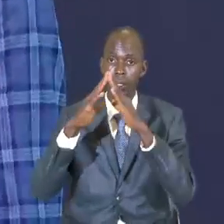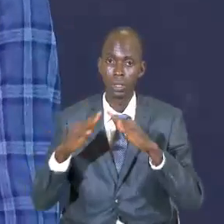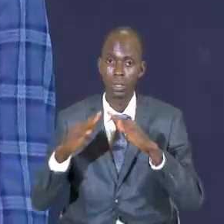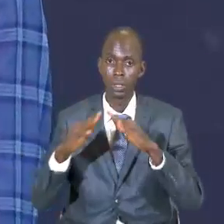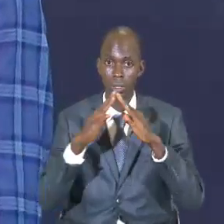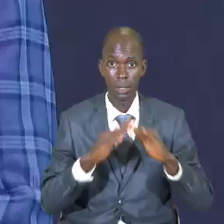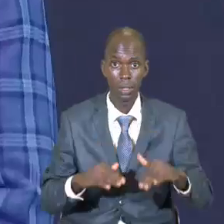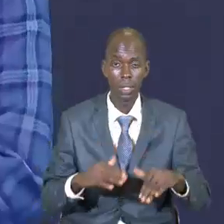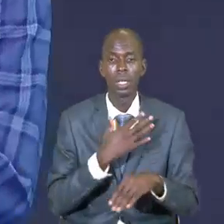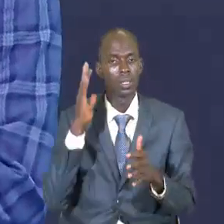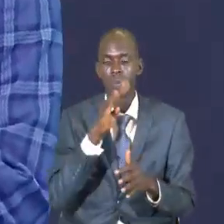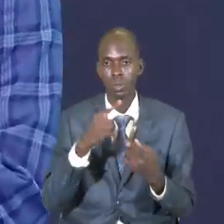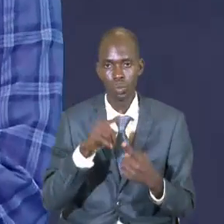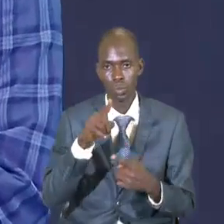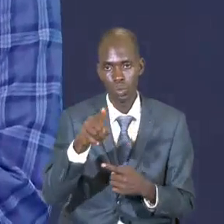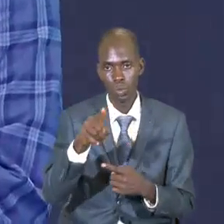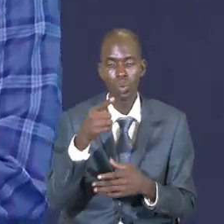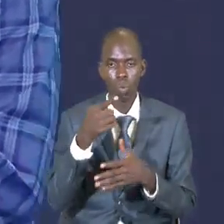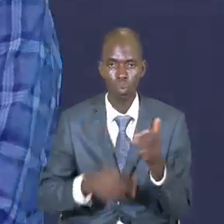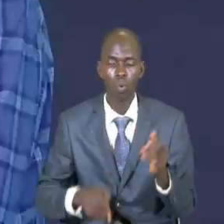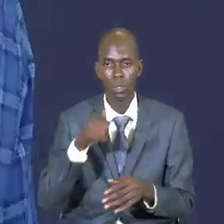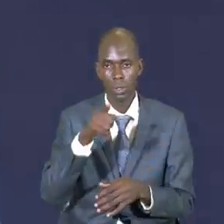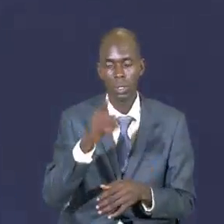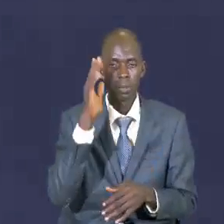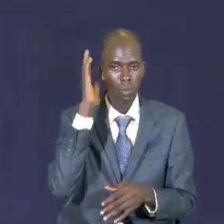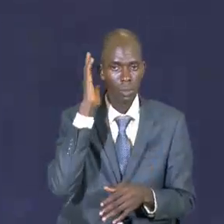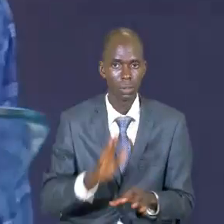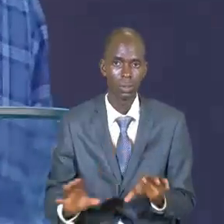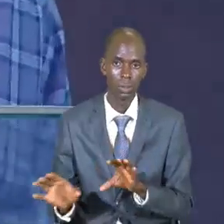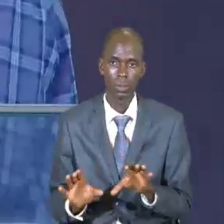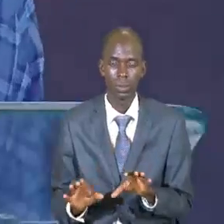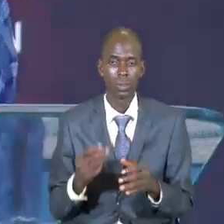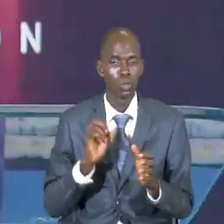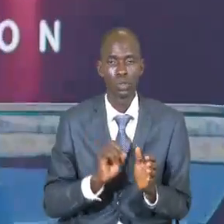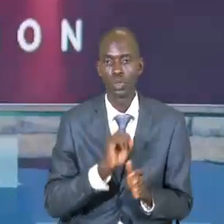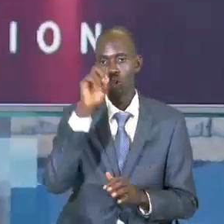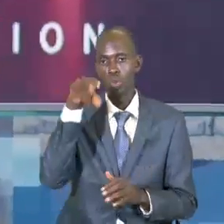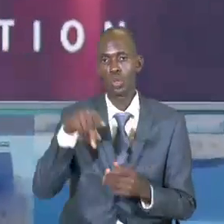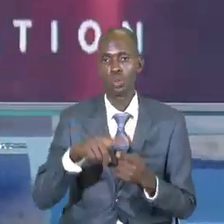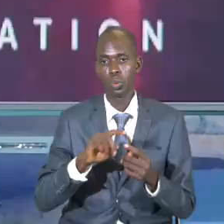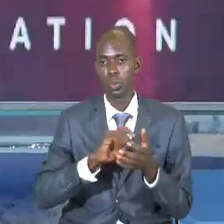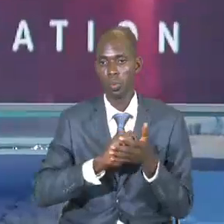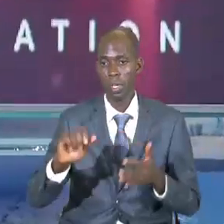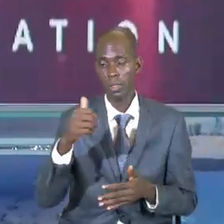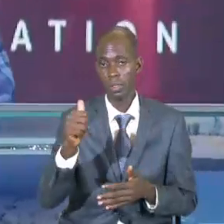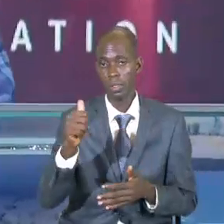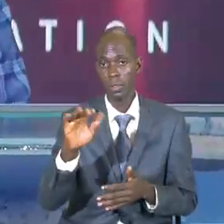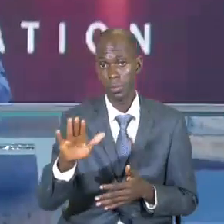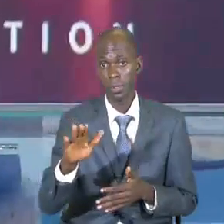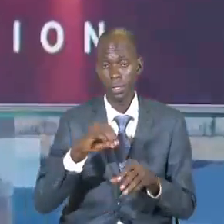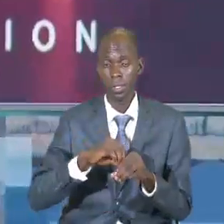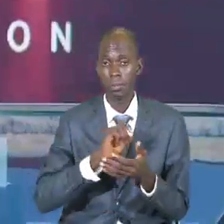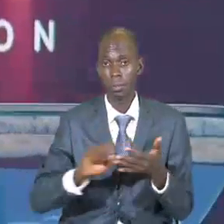what thou shalt do. I come to verse 15 there. In verse 15 it says,